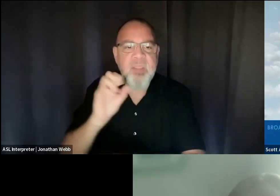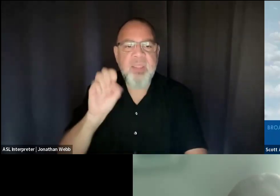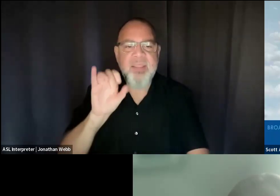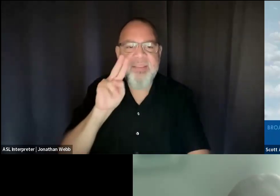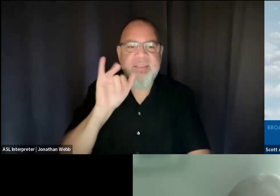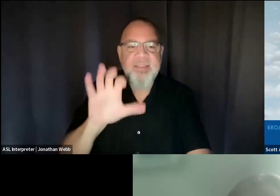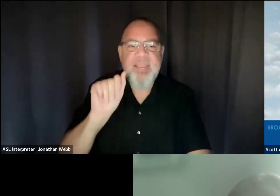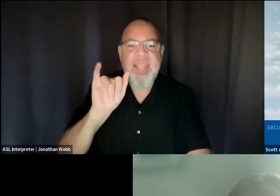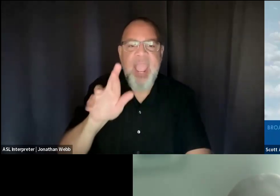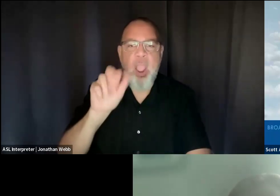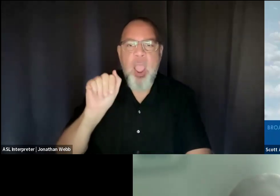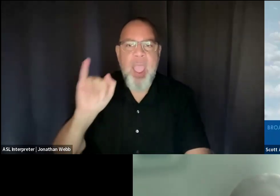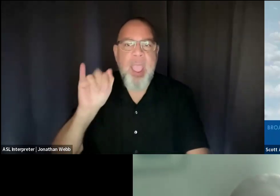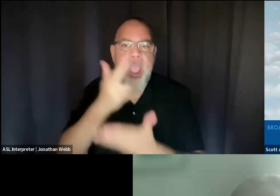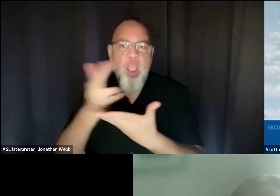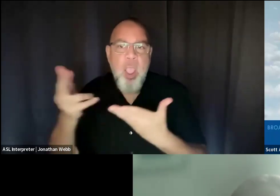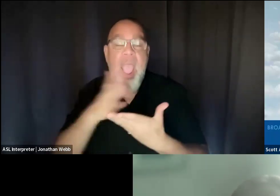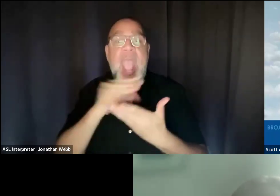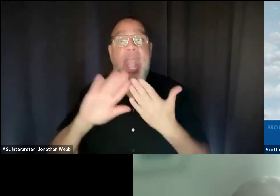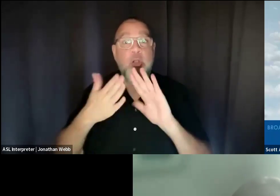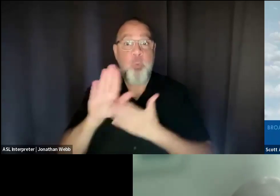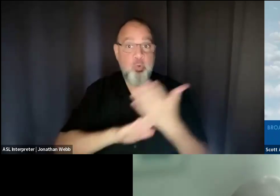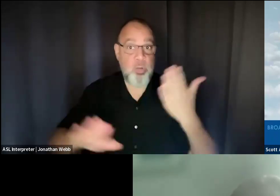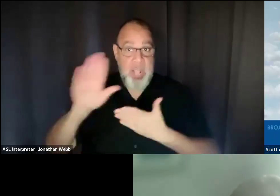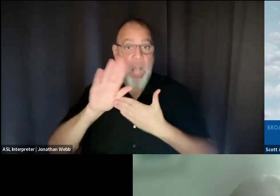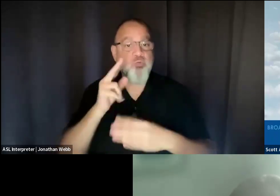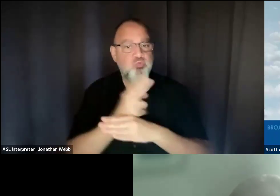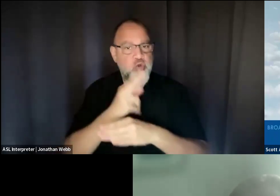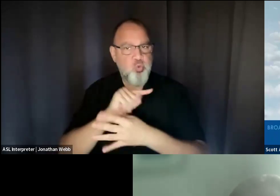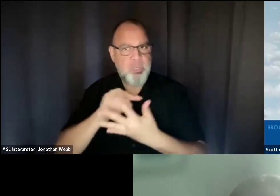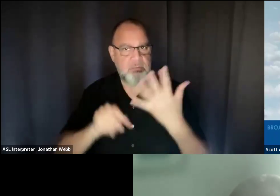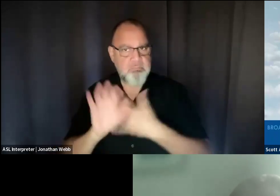of California community colleges are now as well. So